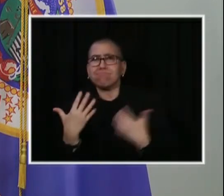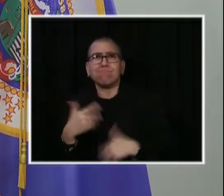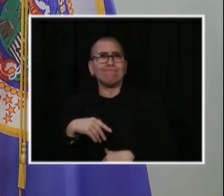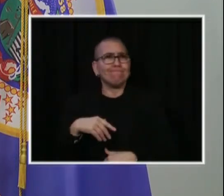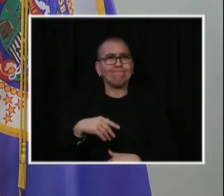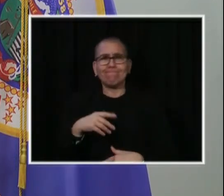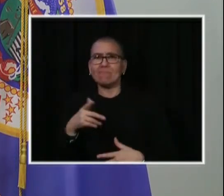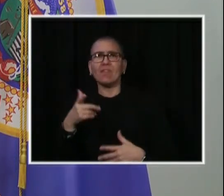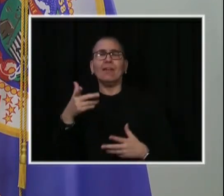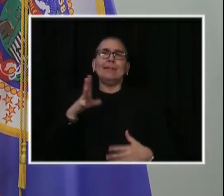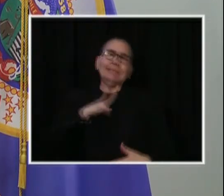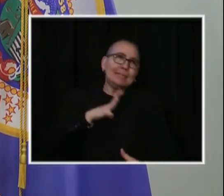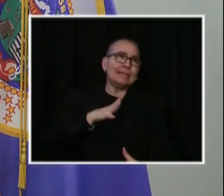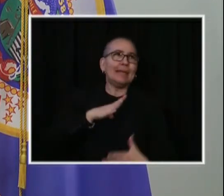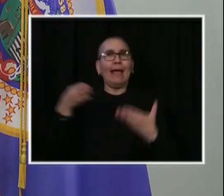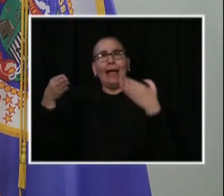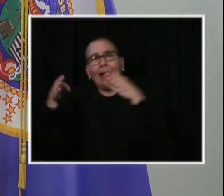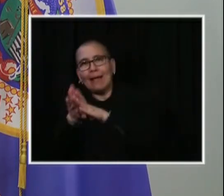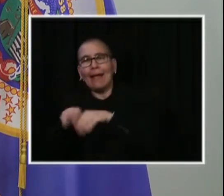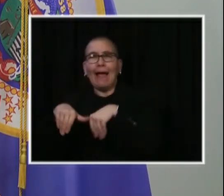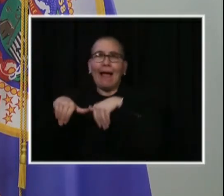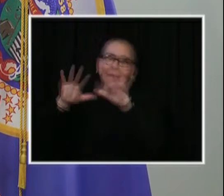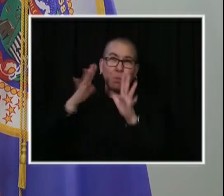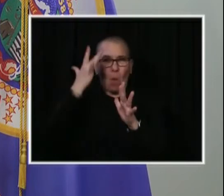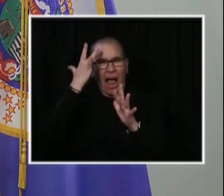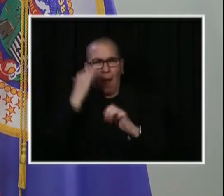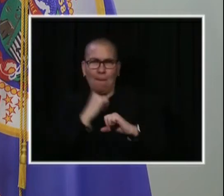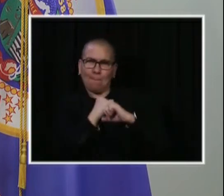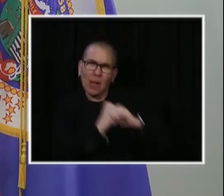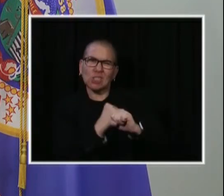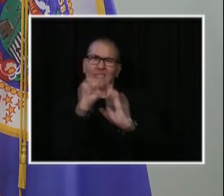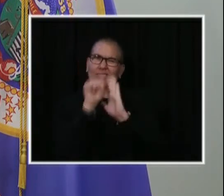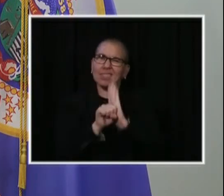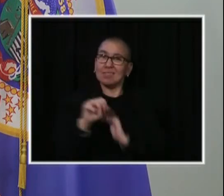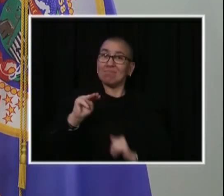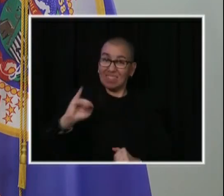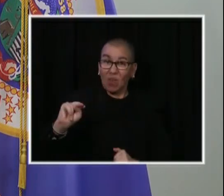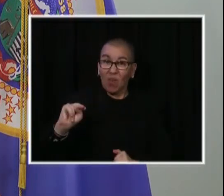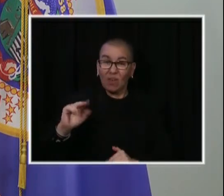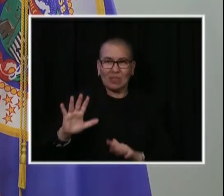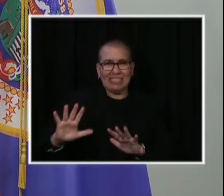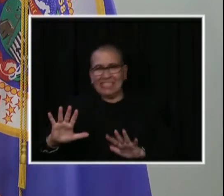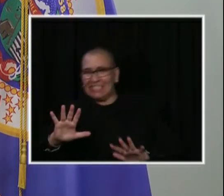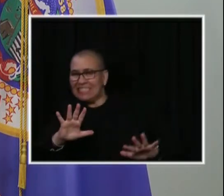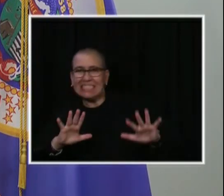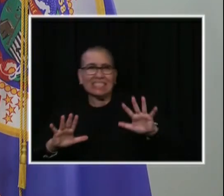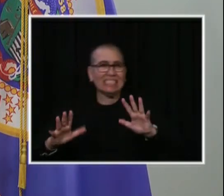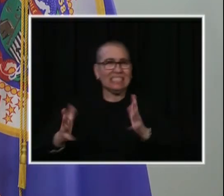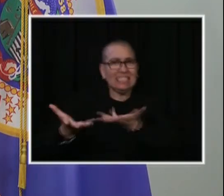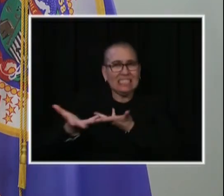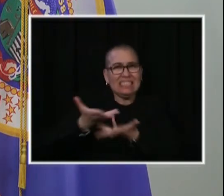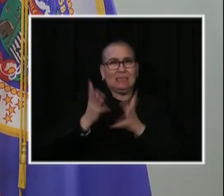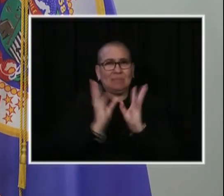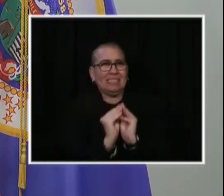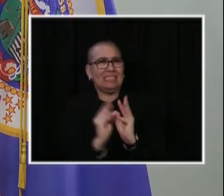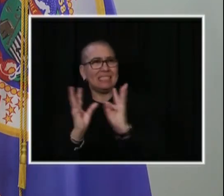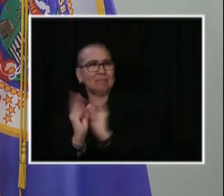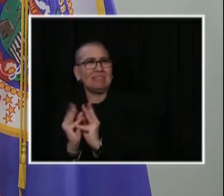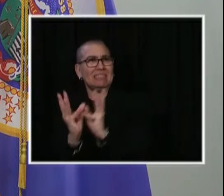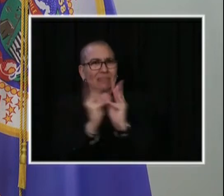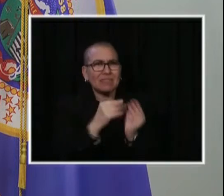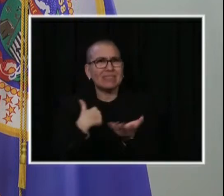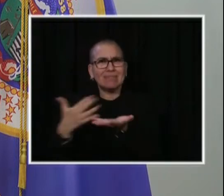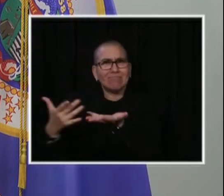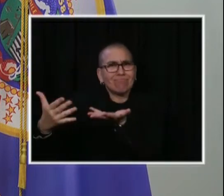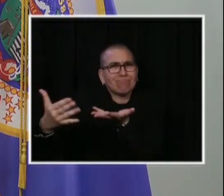safe. Time and again, we've come back to these leaders and asked for help. We've asked for help in keeping workers safe. We've asked for help in keeping gatherings to a minimum